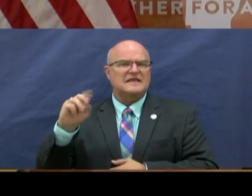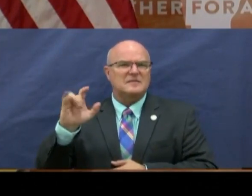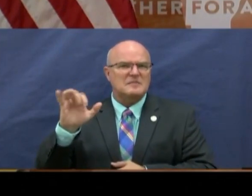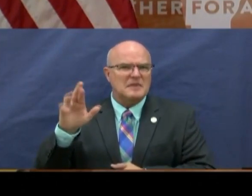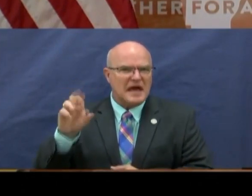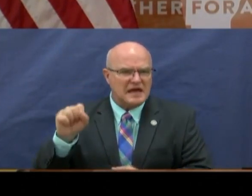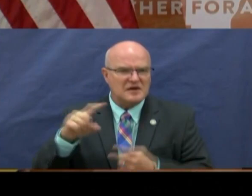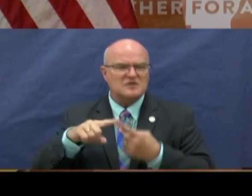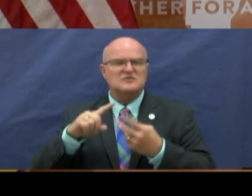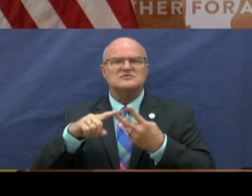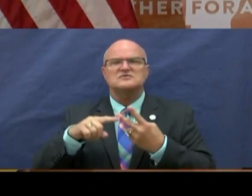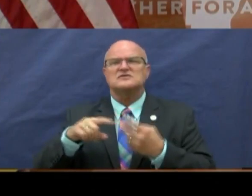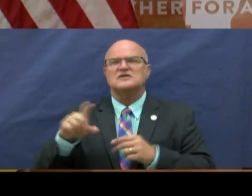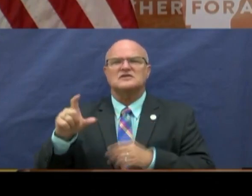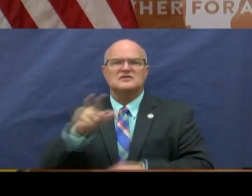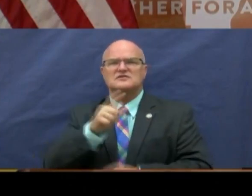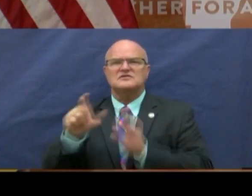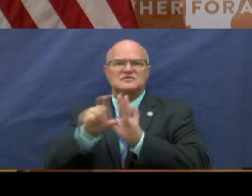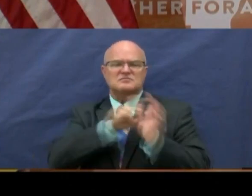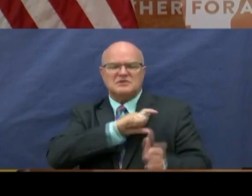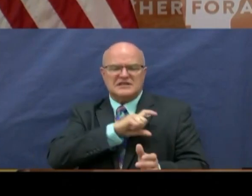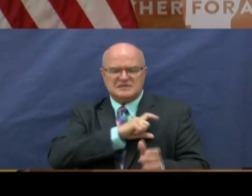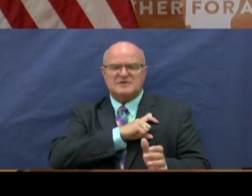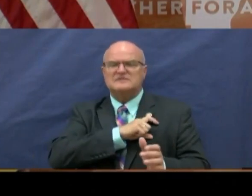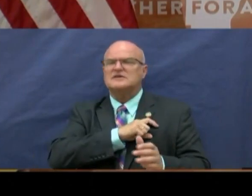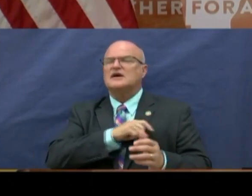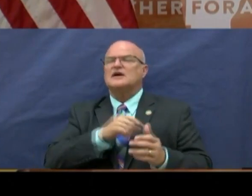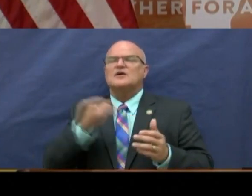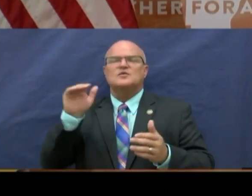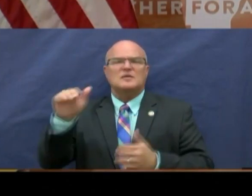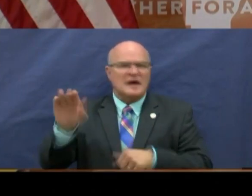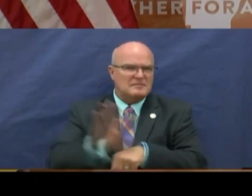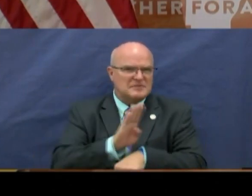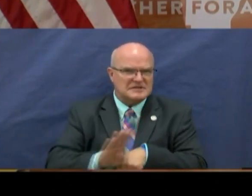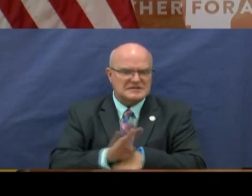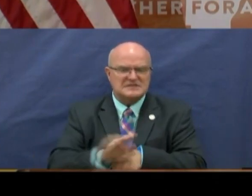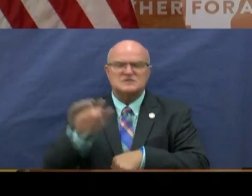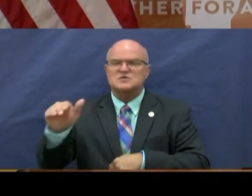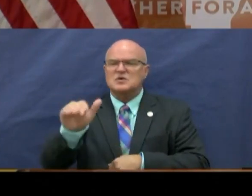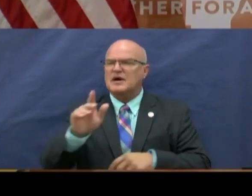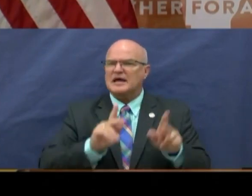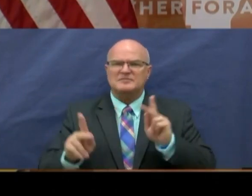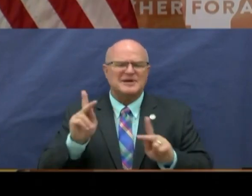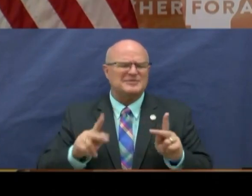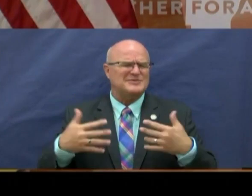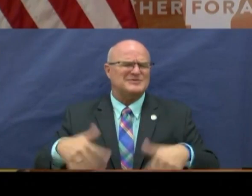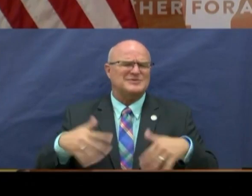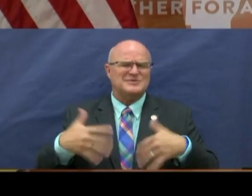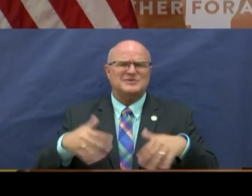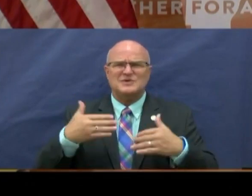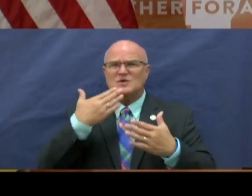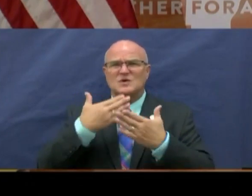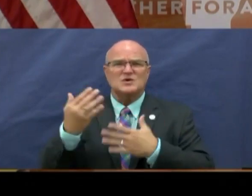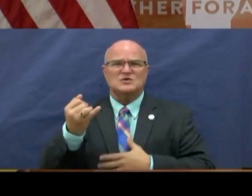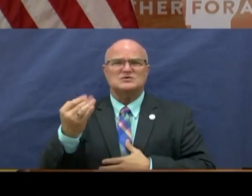to remind businesses, to remind individuals, particularly when we have a large